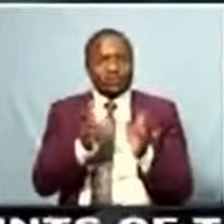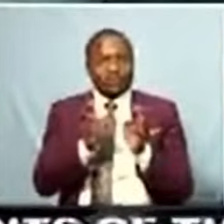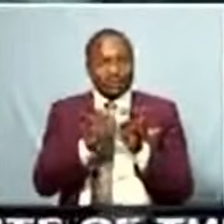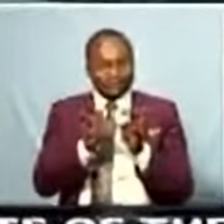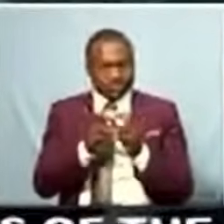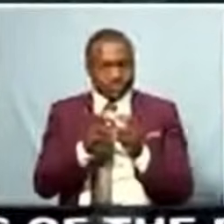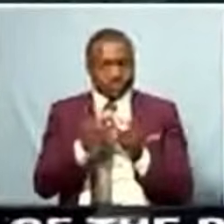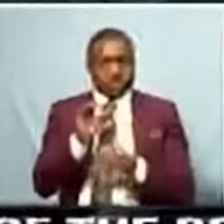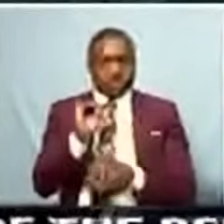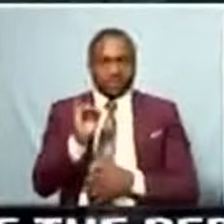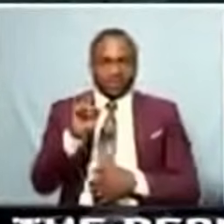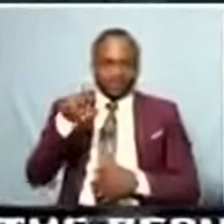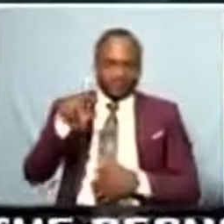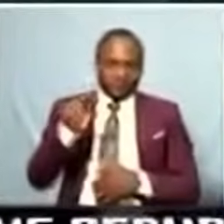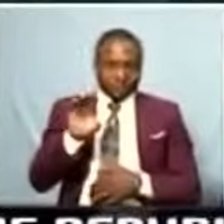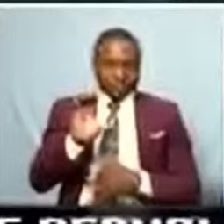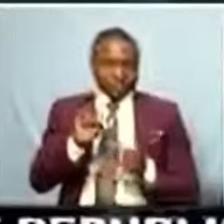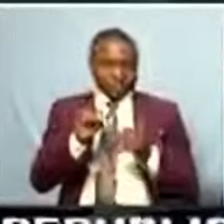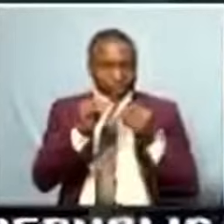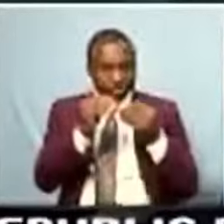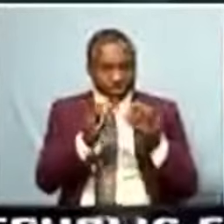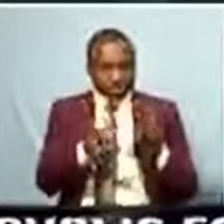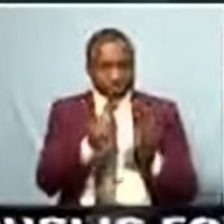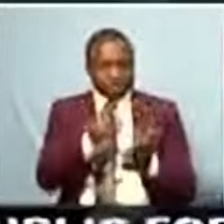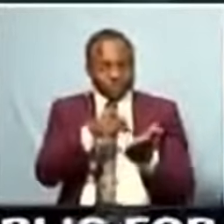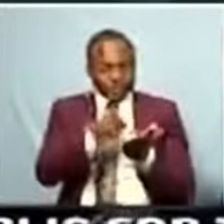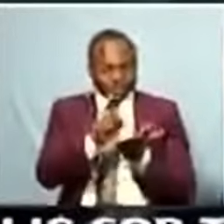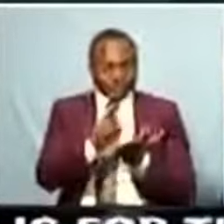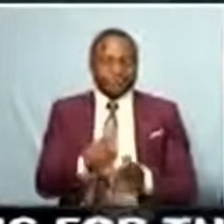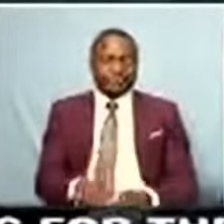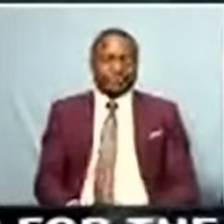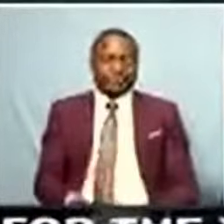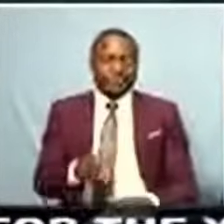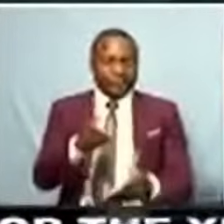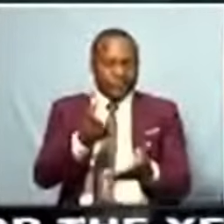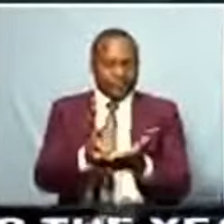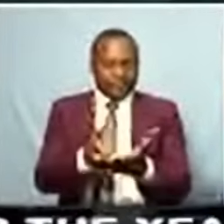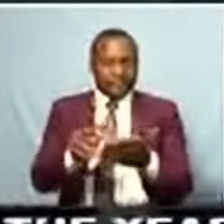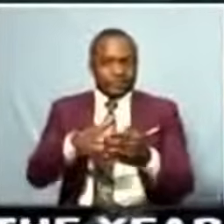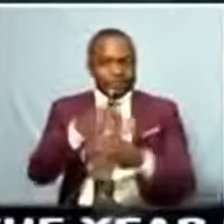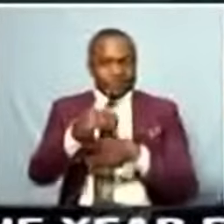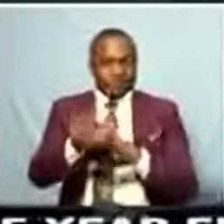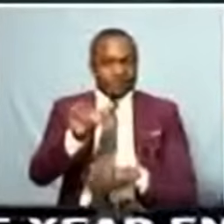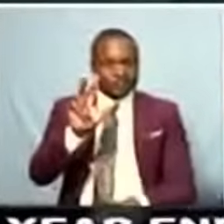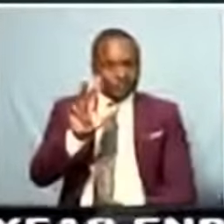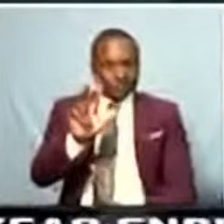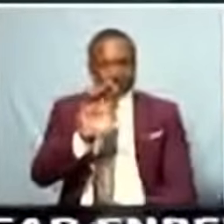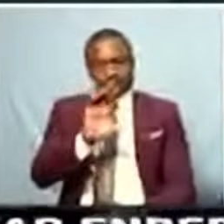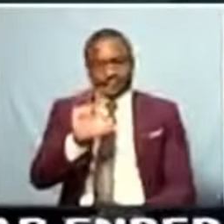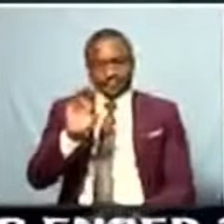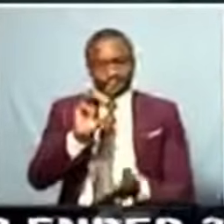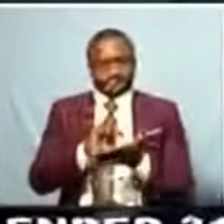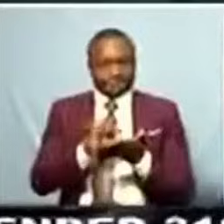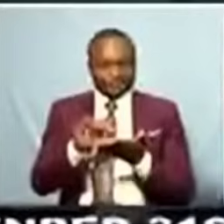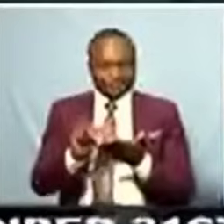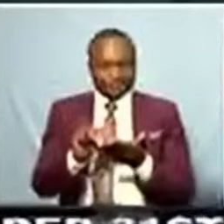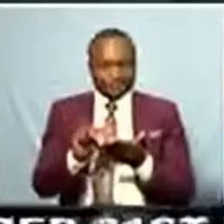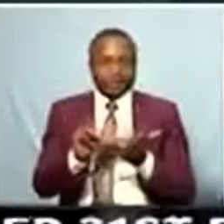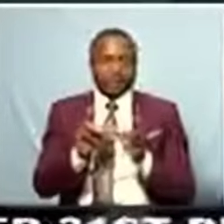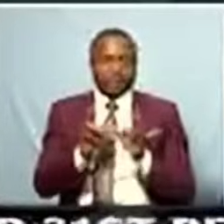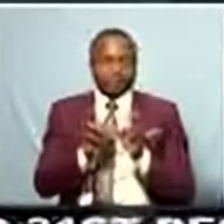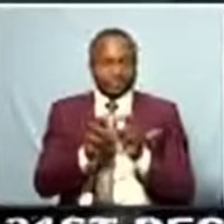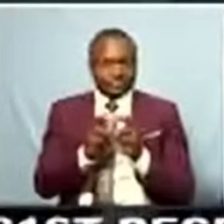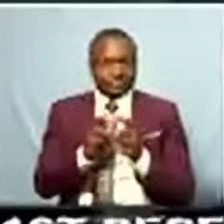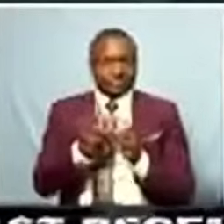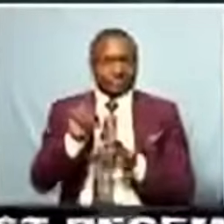where IPCs are presented and then you pay. Here we are, out of a $300 million worth of a contract,